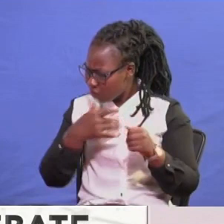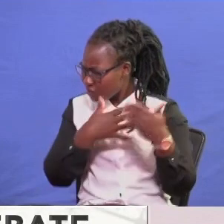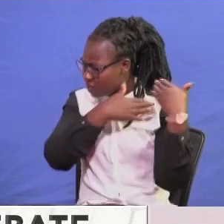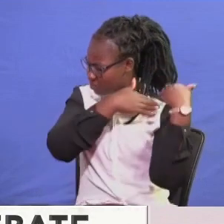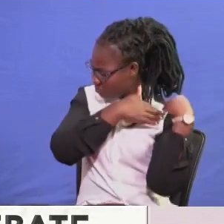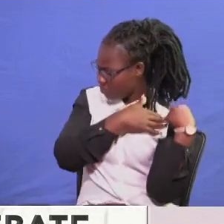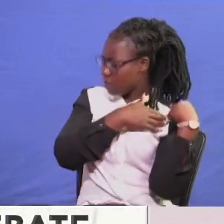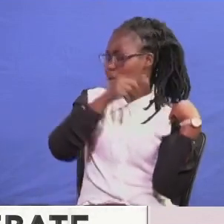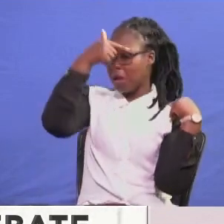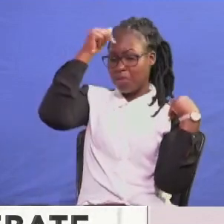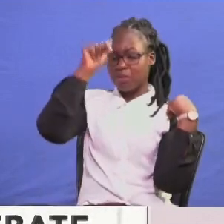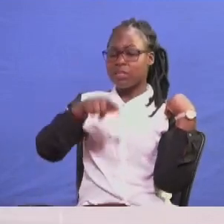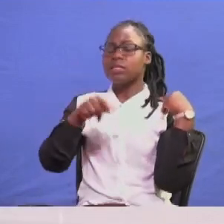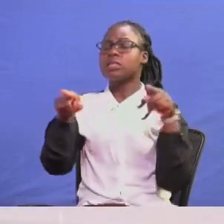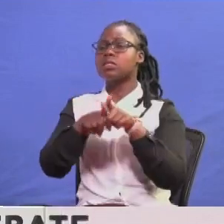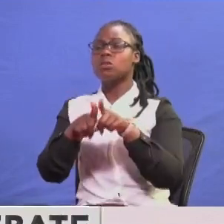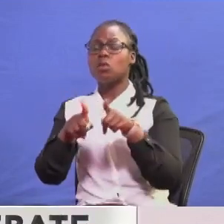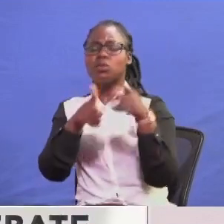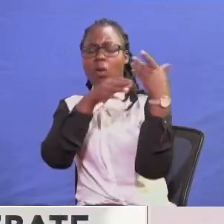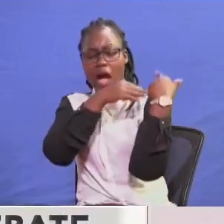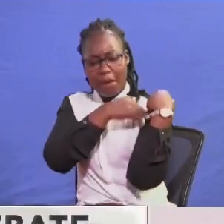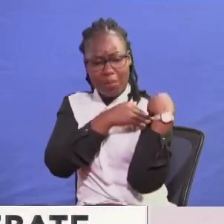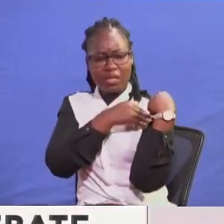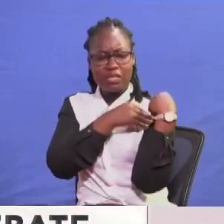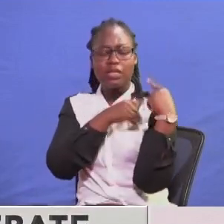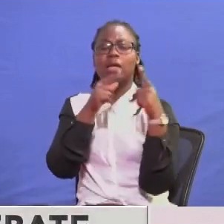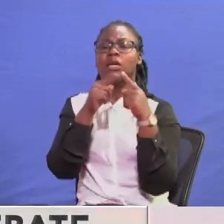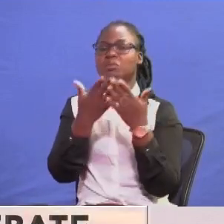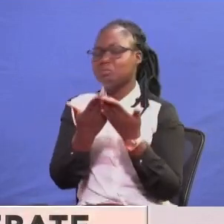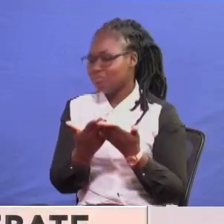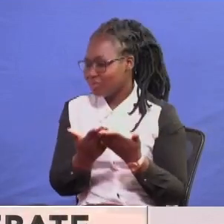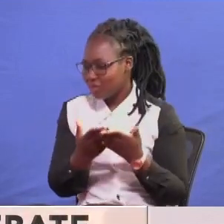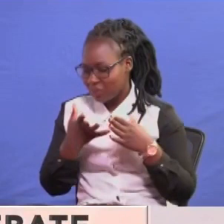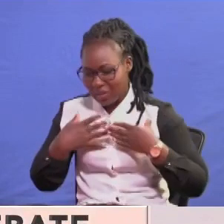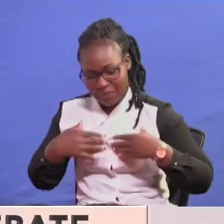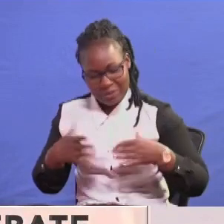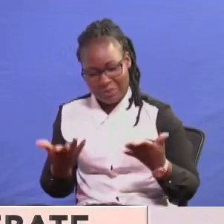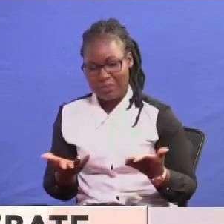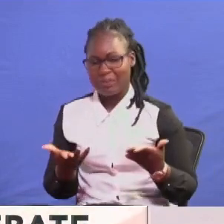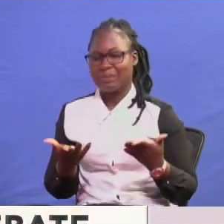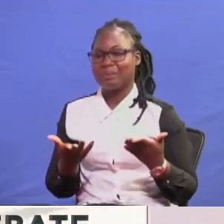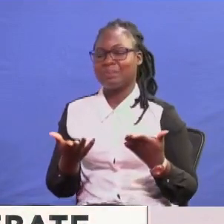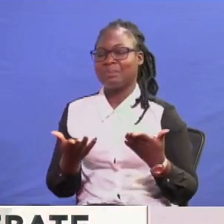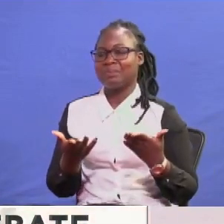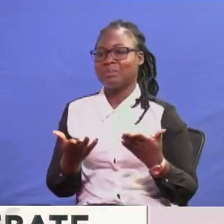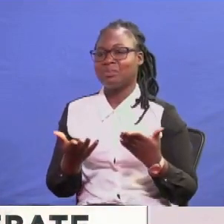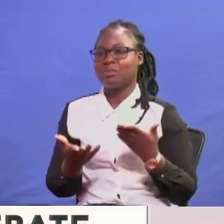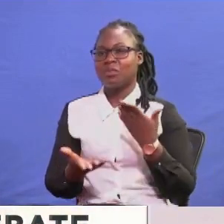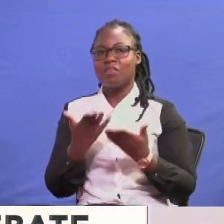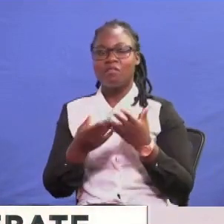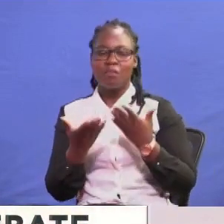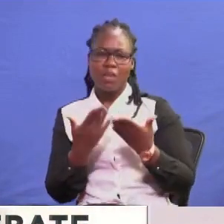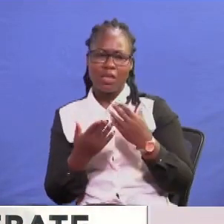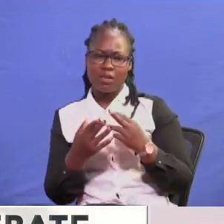is another burden to already overstretched donkey, if I may use the phrase like that.